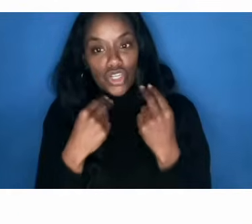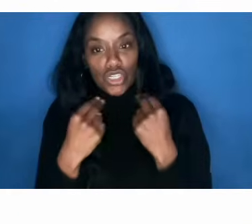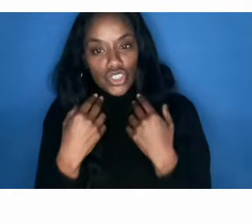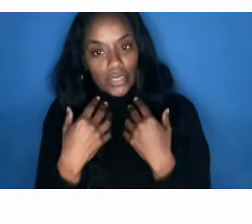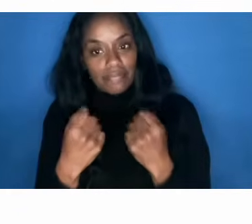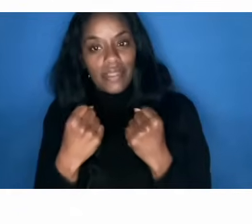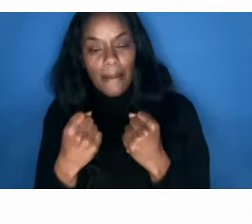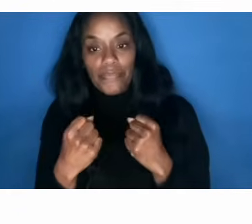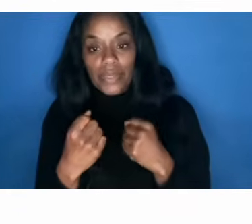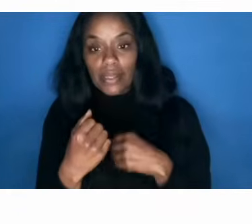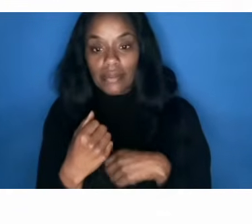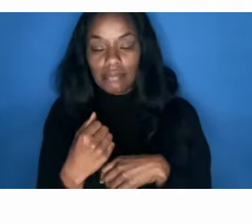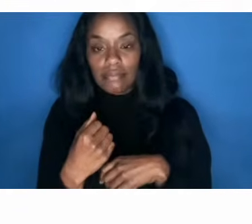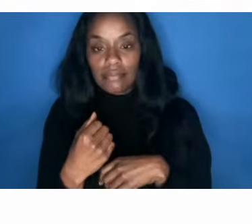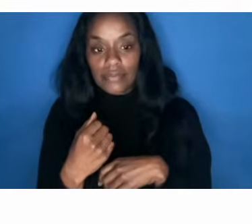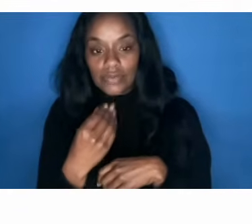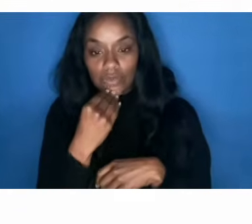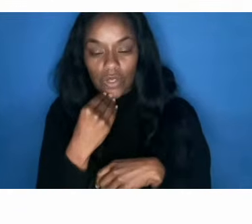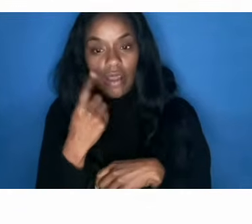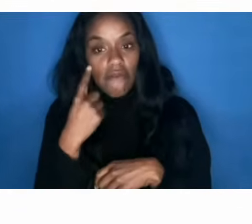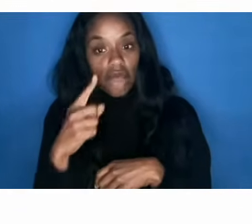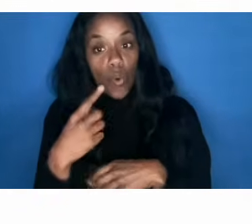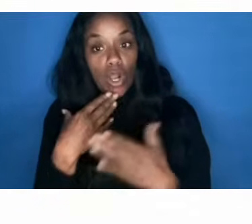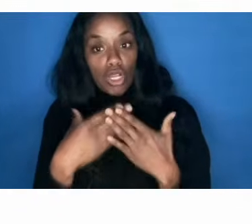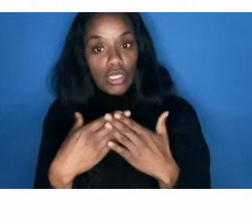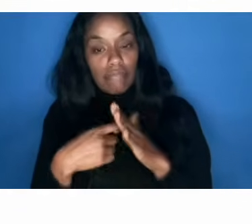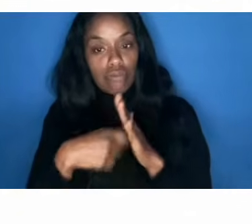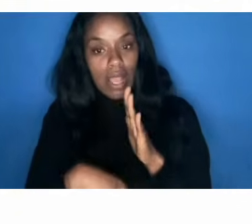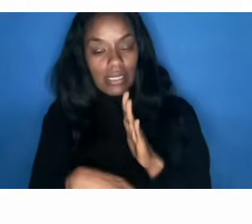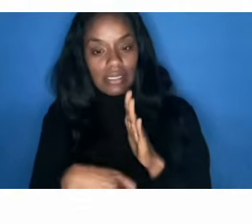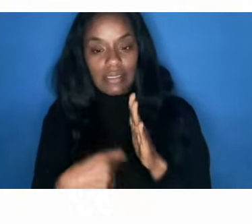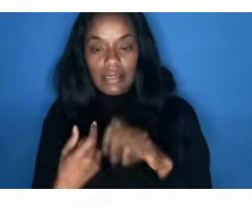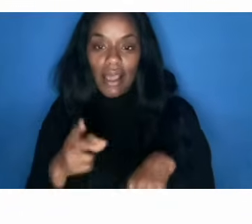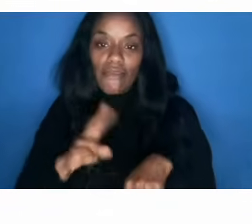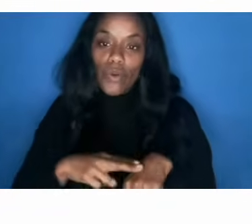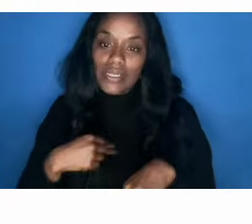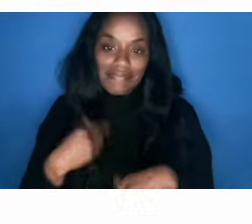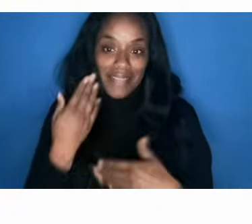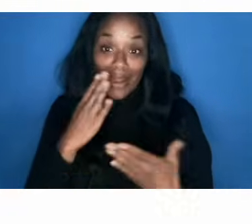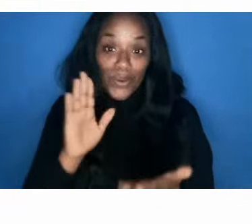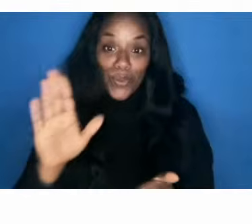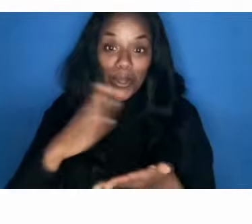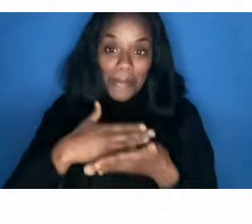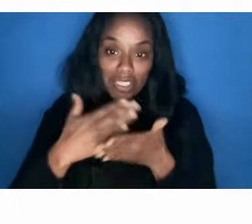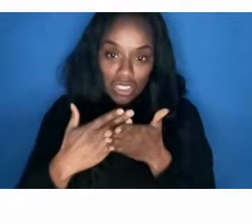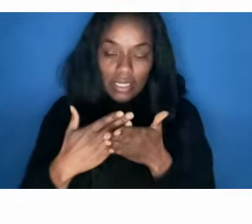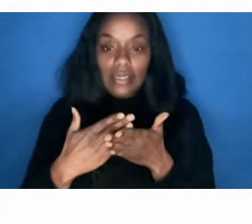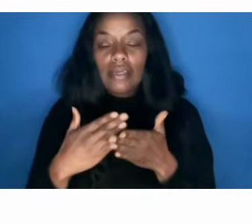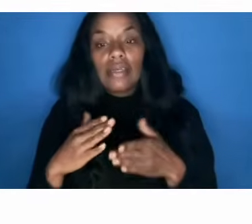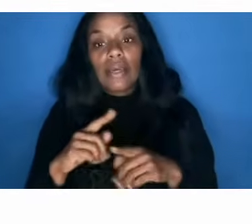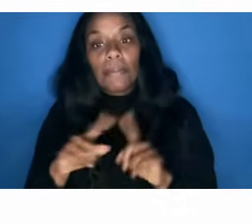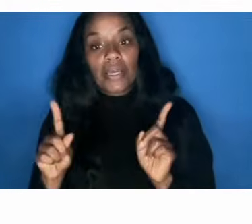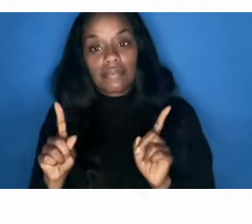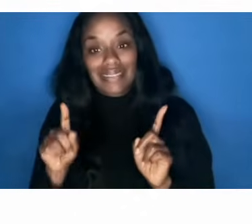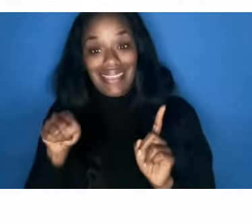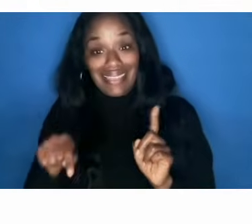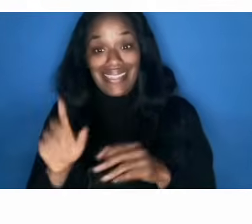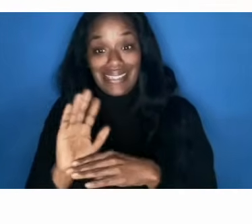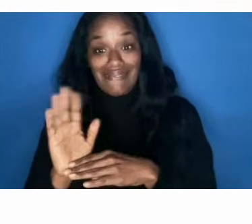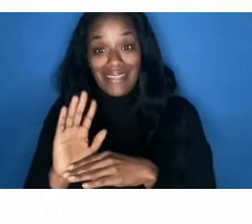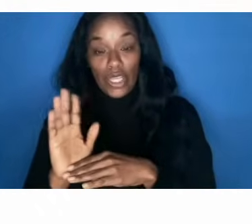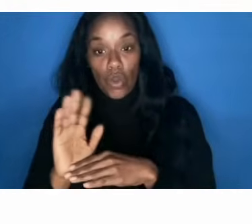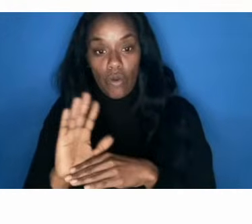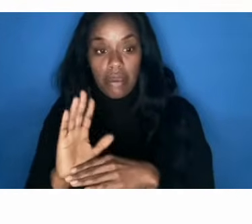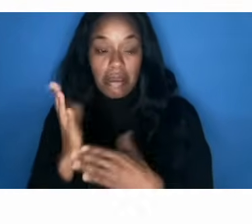meals for an affordable price. Of course, I don't know what your budget is, but this video